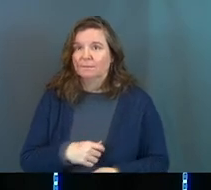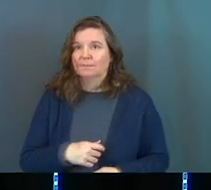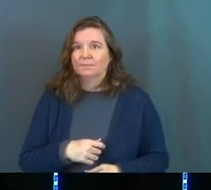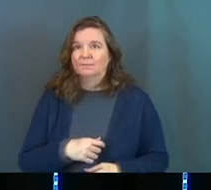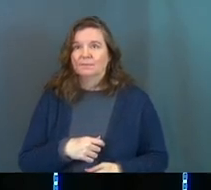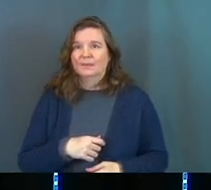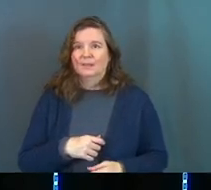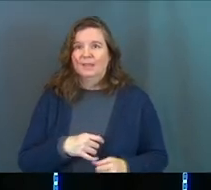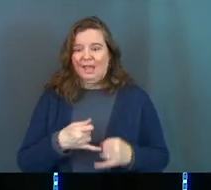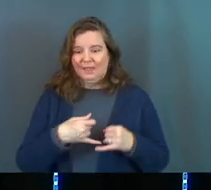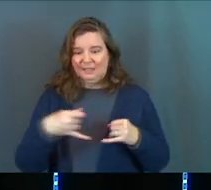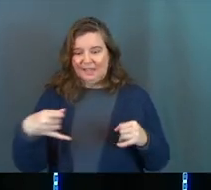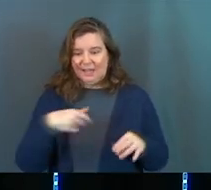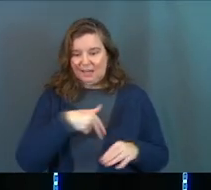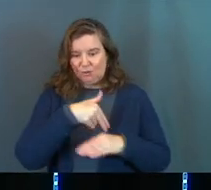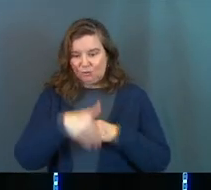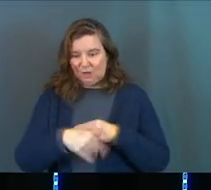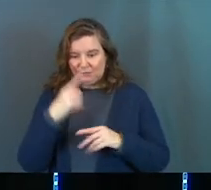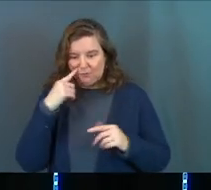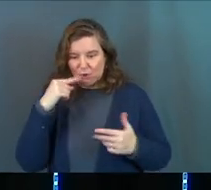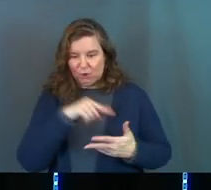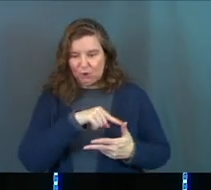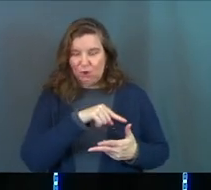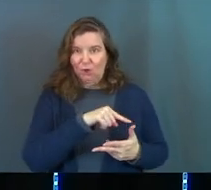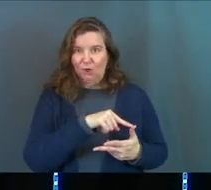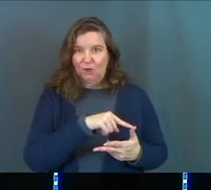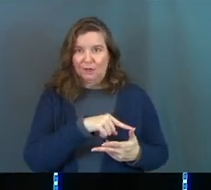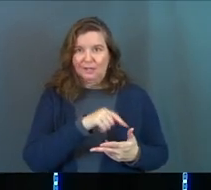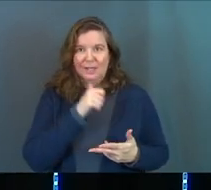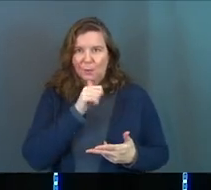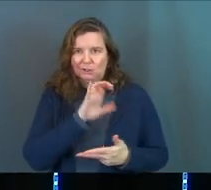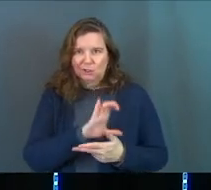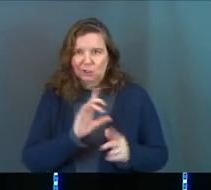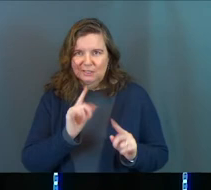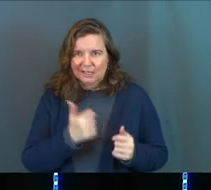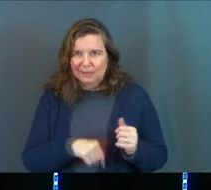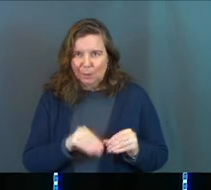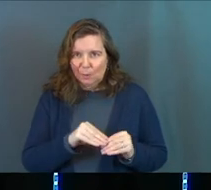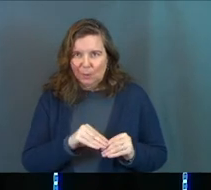And she had to cross this line for her. It wasn't church attendance anymore.